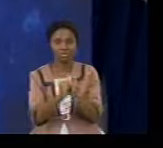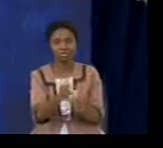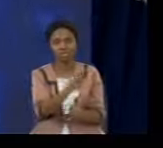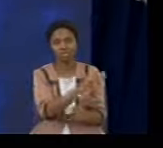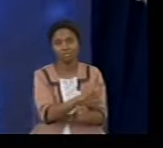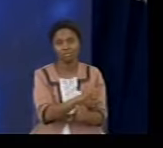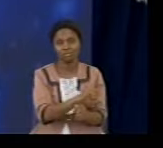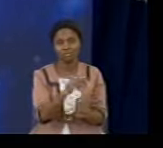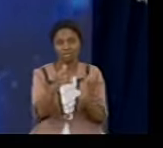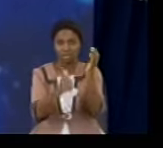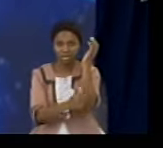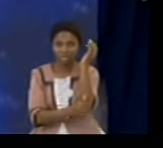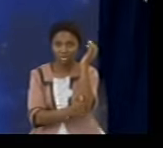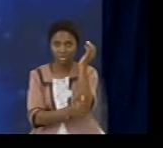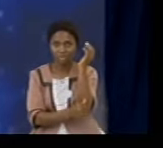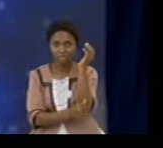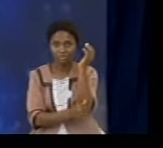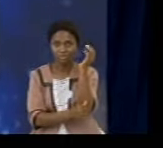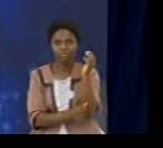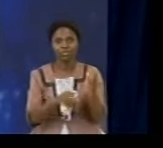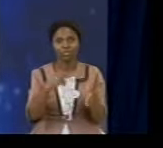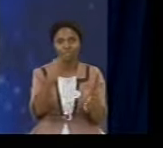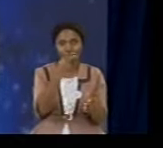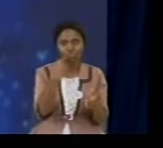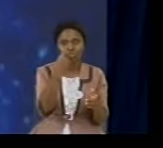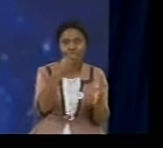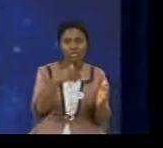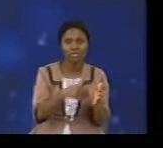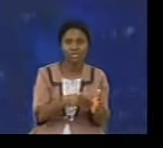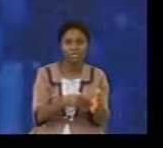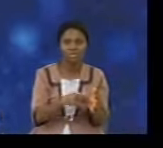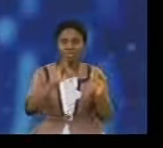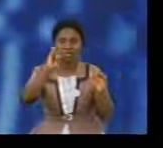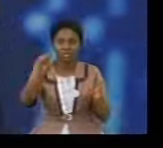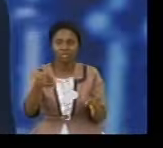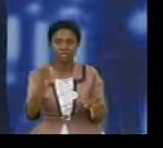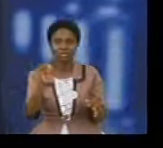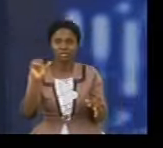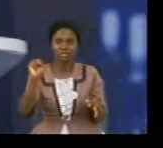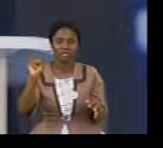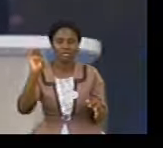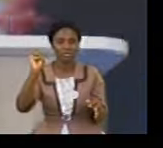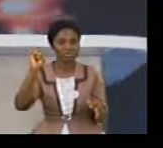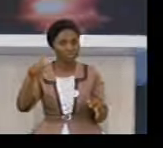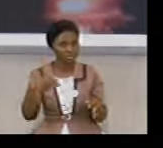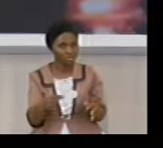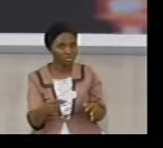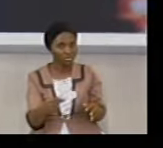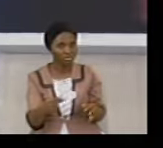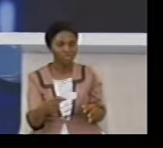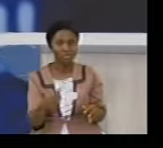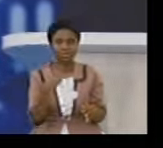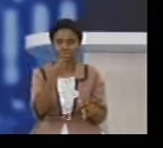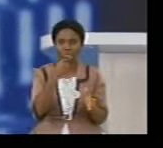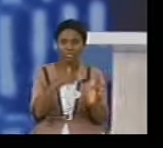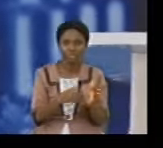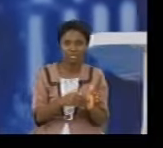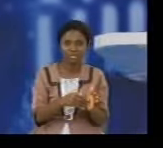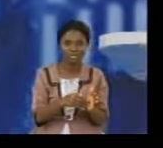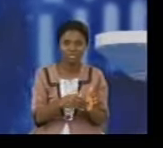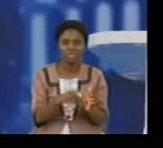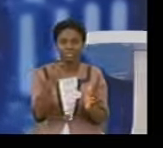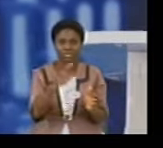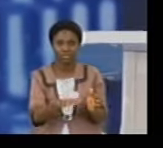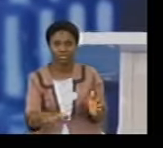Abraham. Them who? Joseph. Bearing them witness, them who? Them, the children